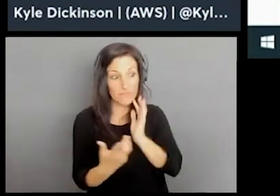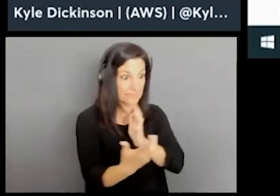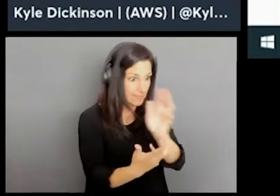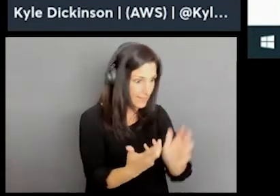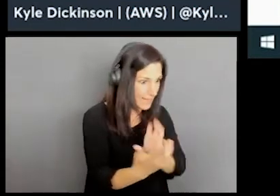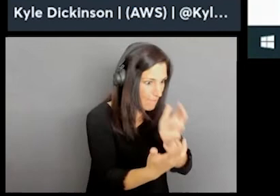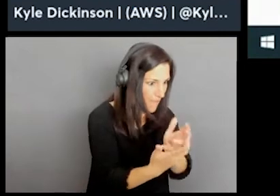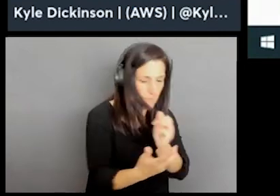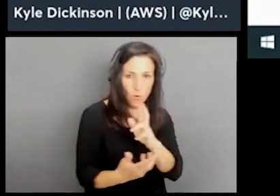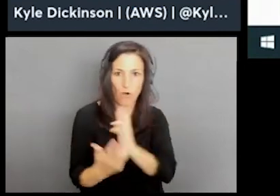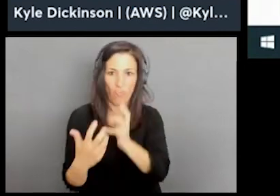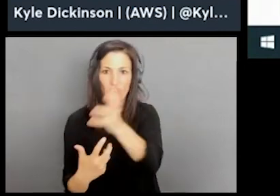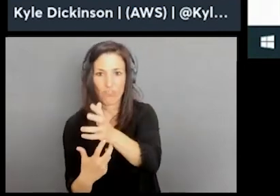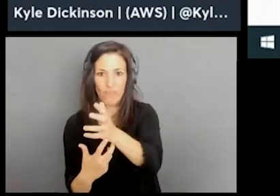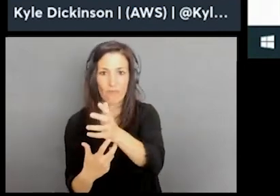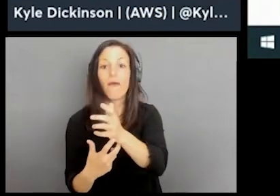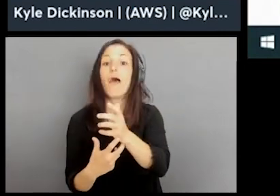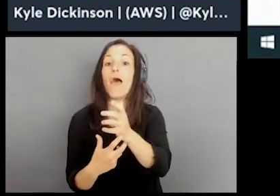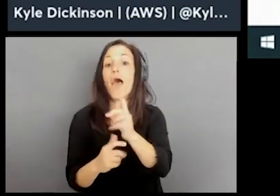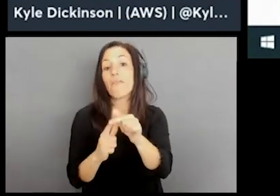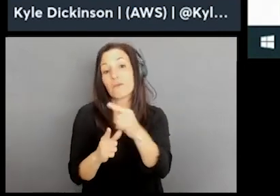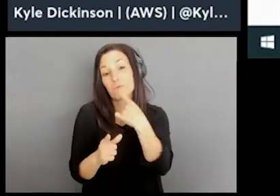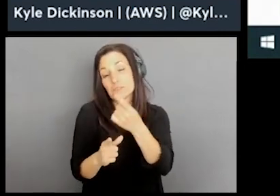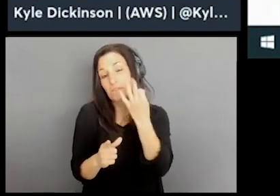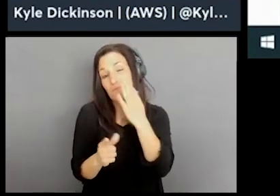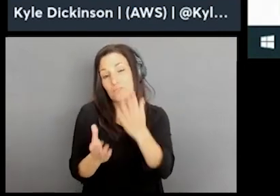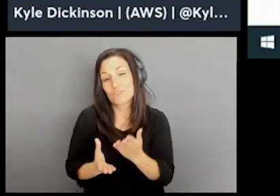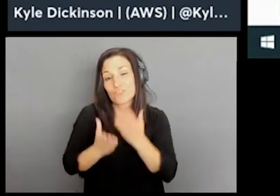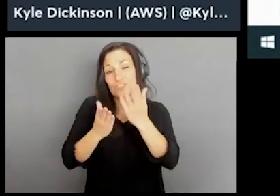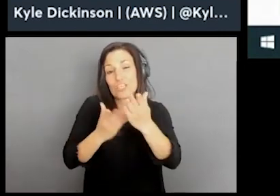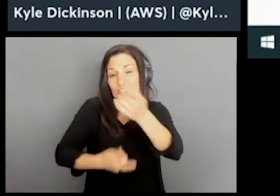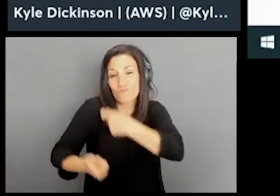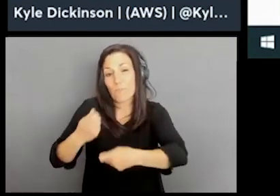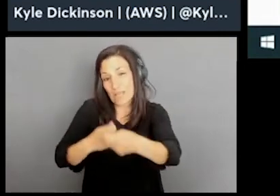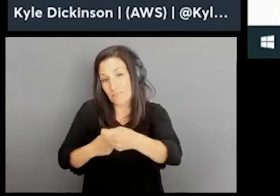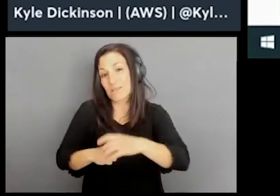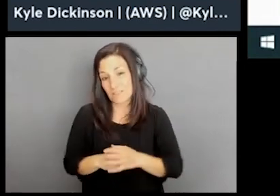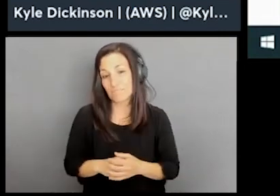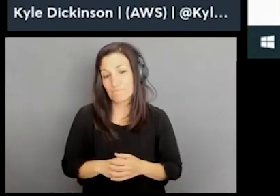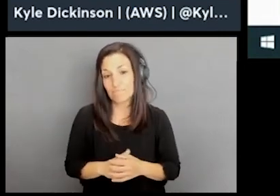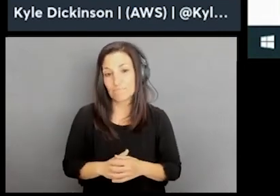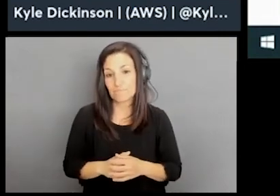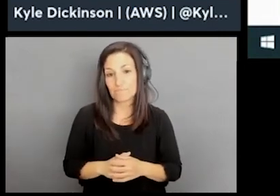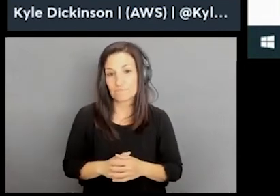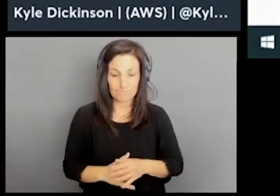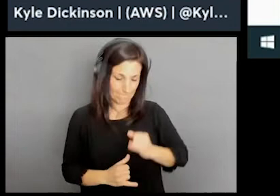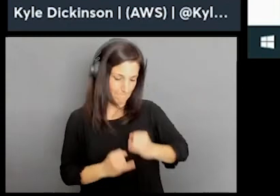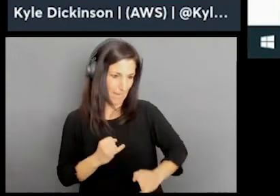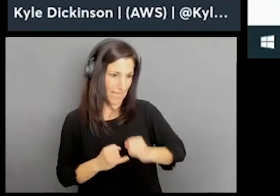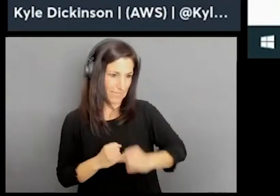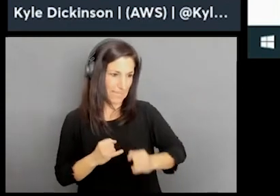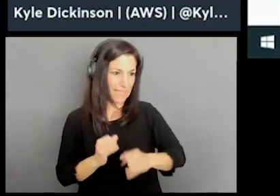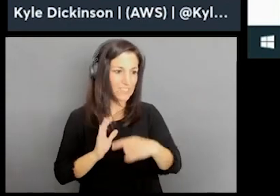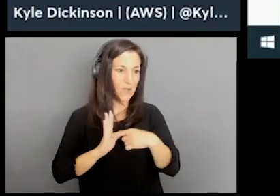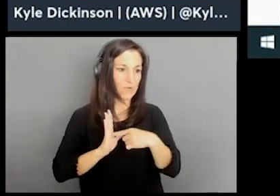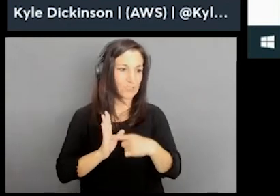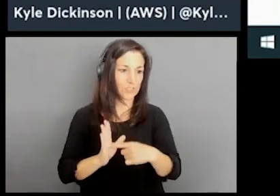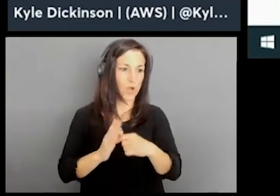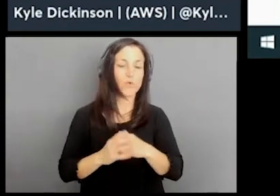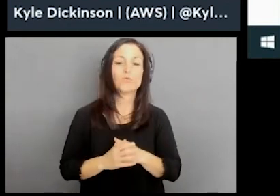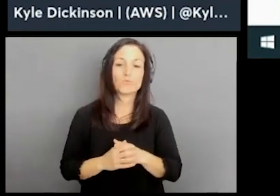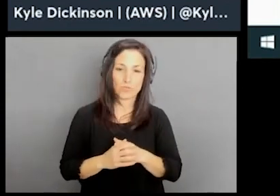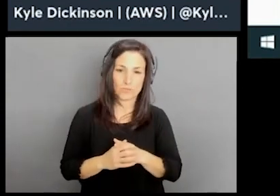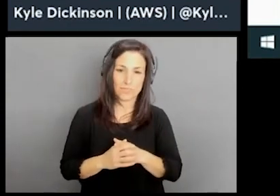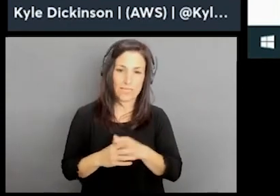any suggested replacements, it will do so. All right. And the last thing I will show in this standalone version